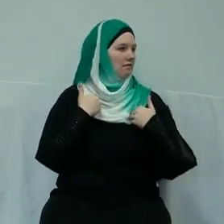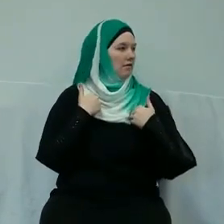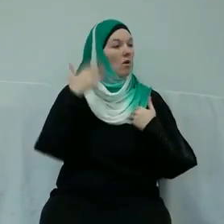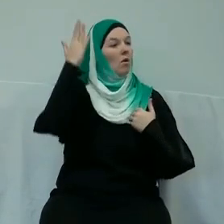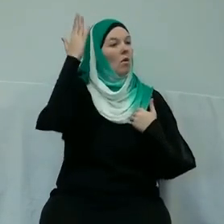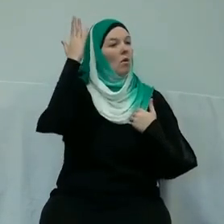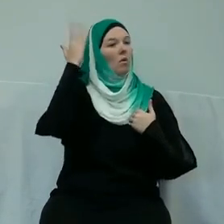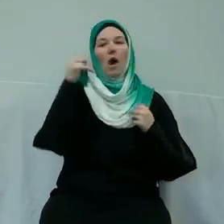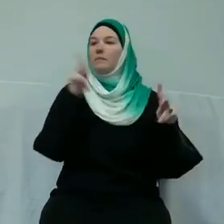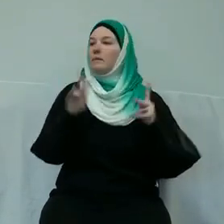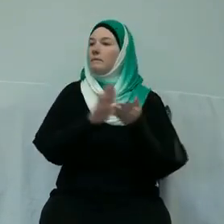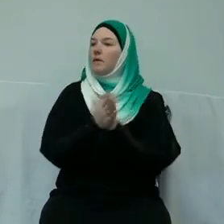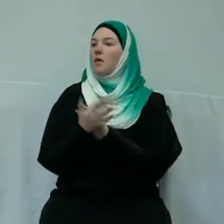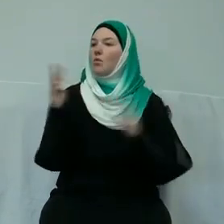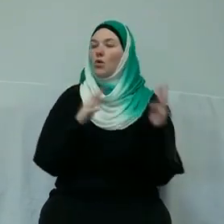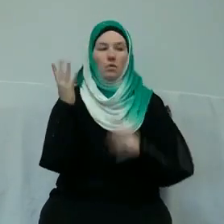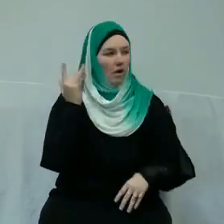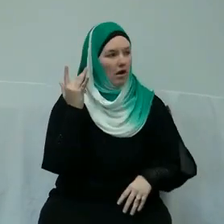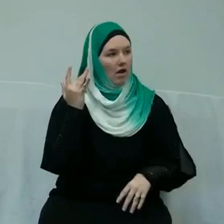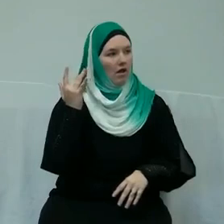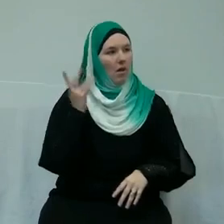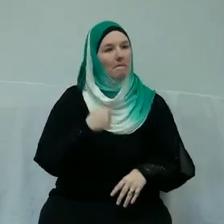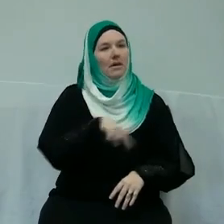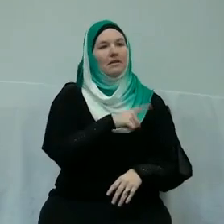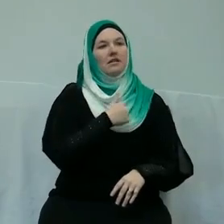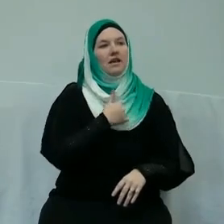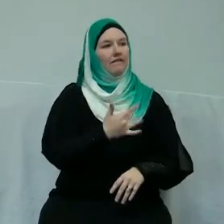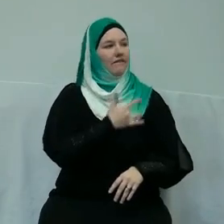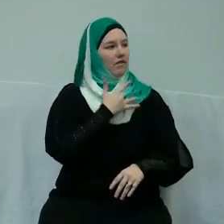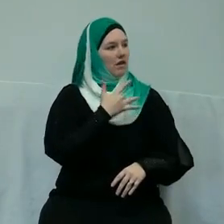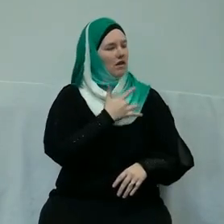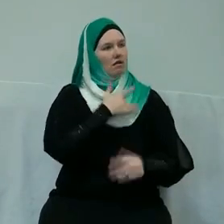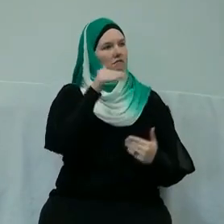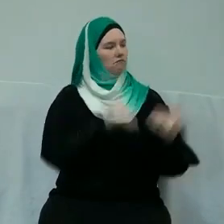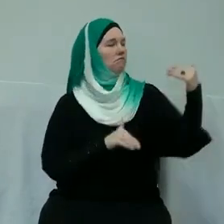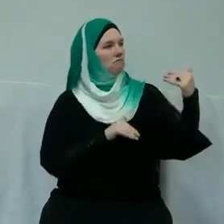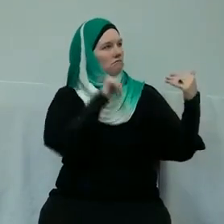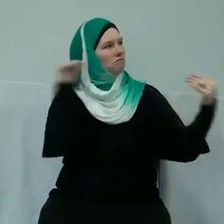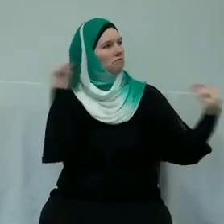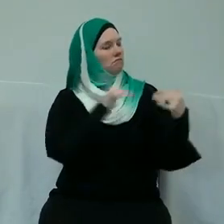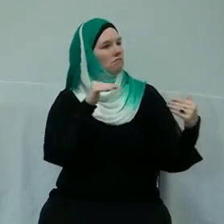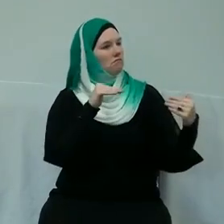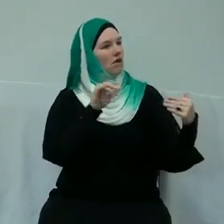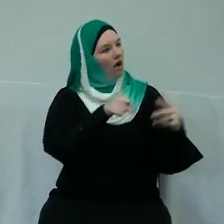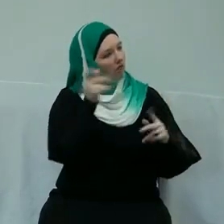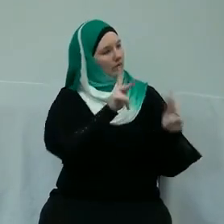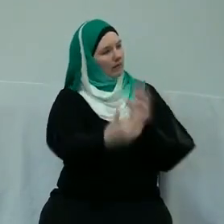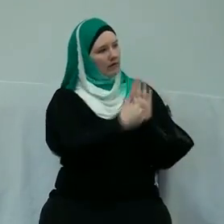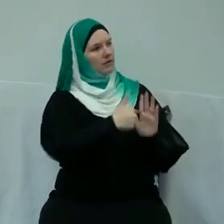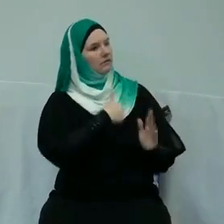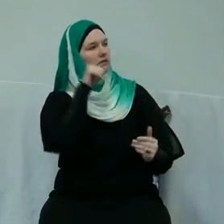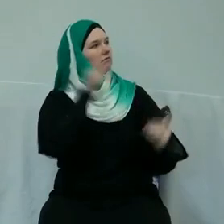Why people go into wars? Because they feel the grave injustices that others are committing against